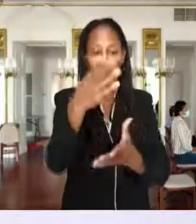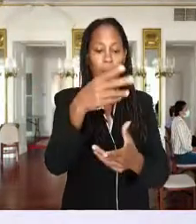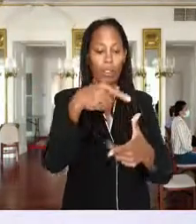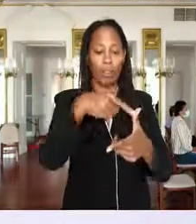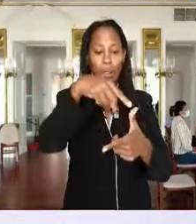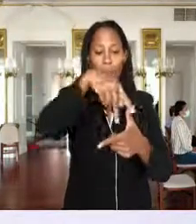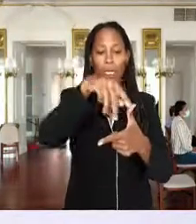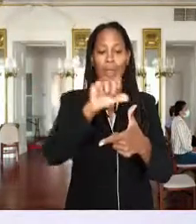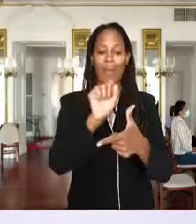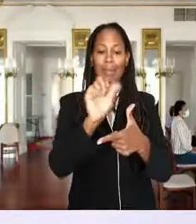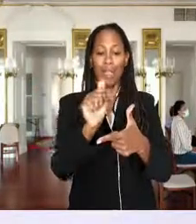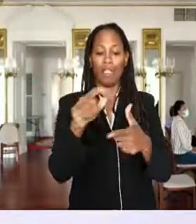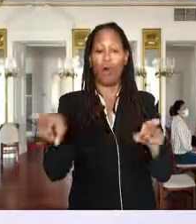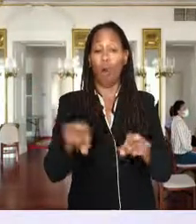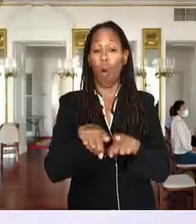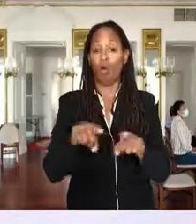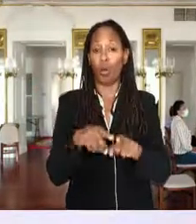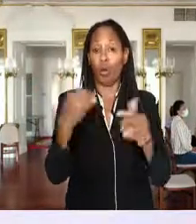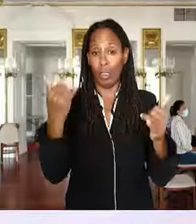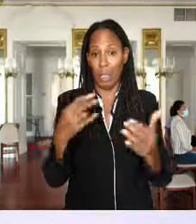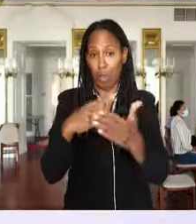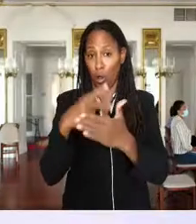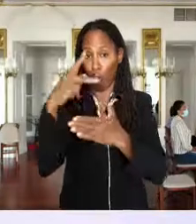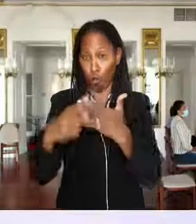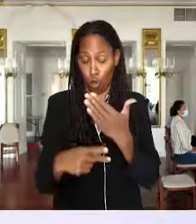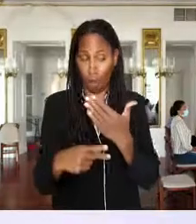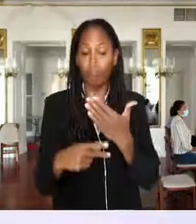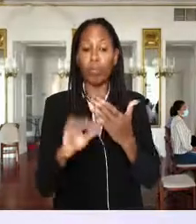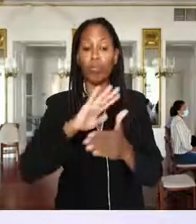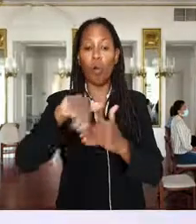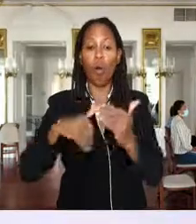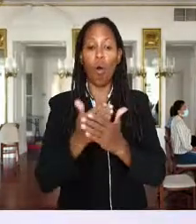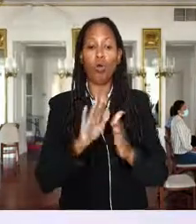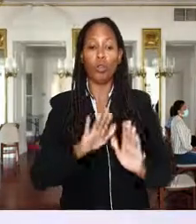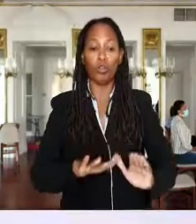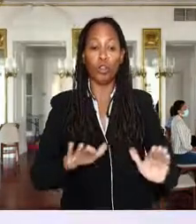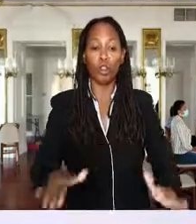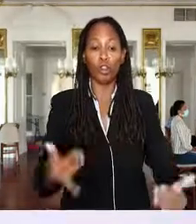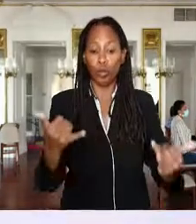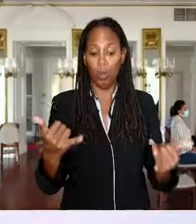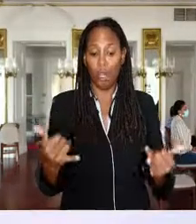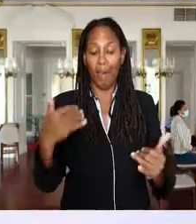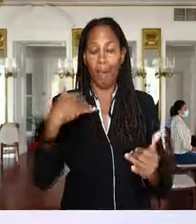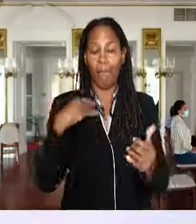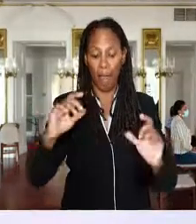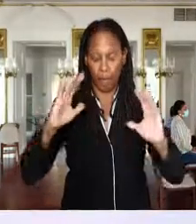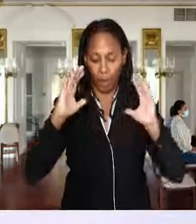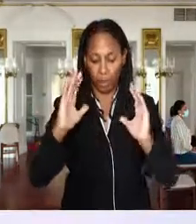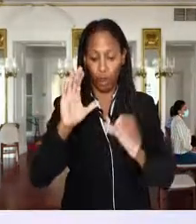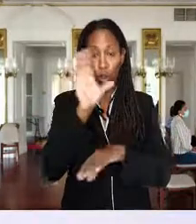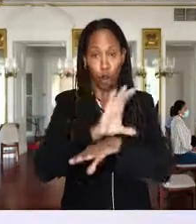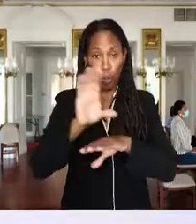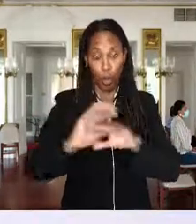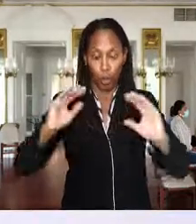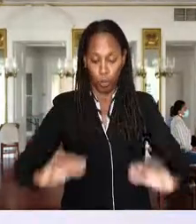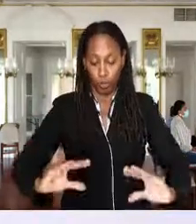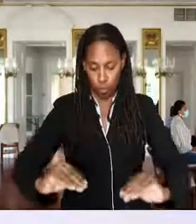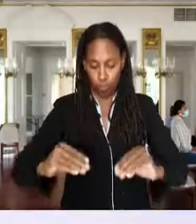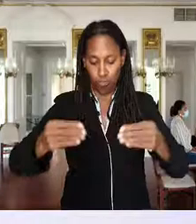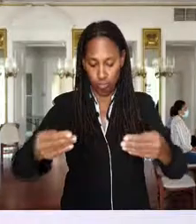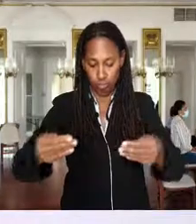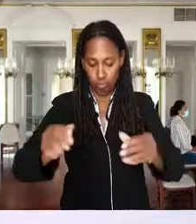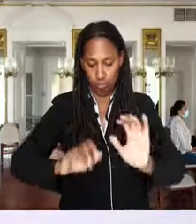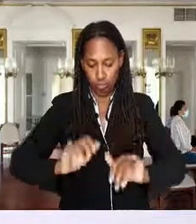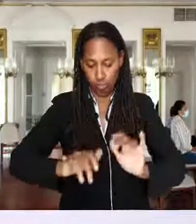program. We have outfitted our children, every single child in the Virgin Islands now, with a laptop and MiFi so that they can